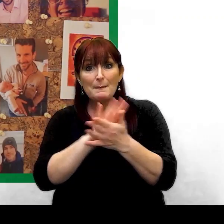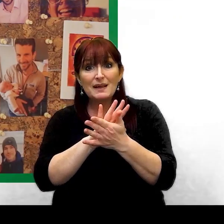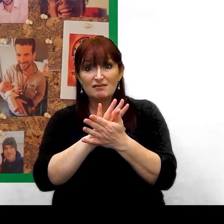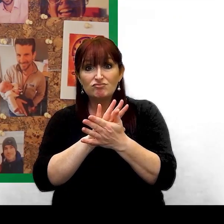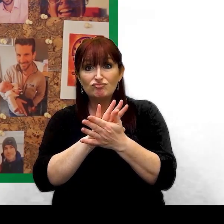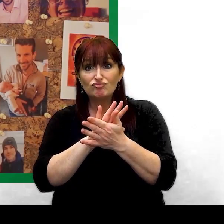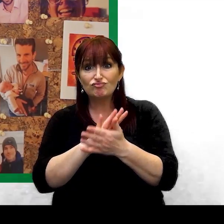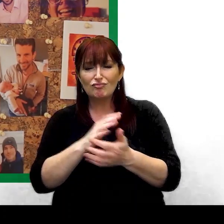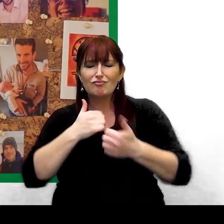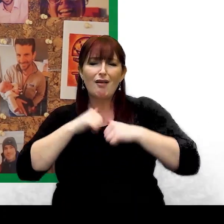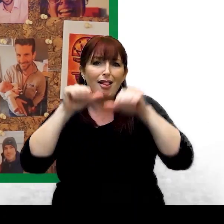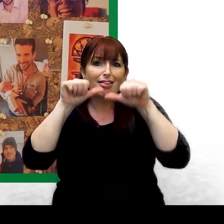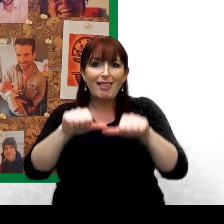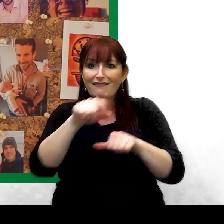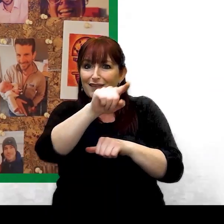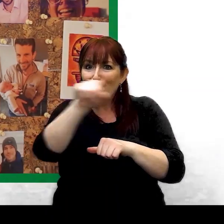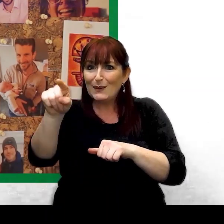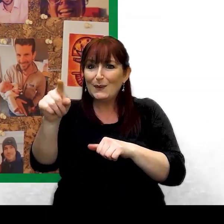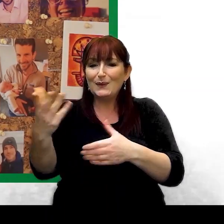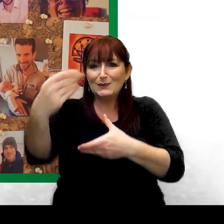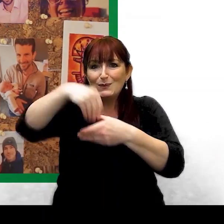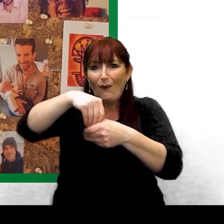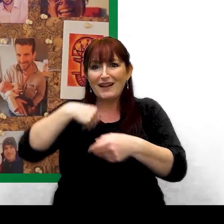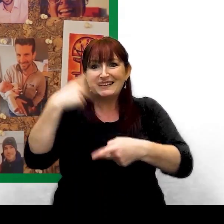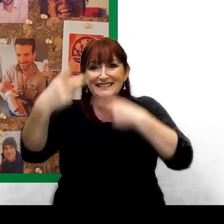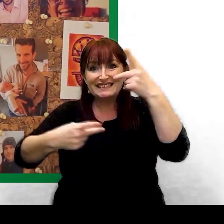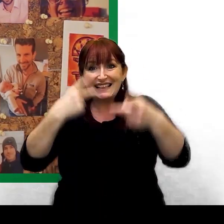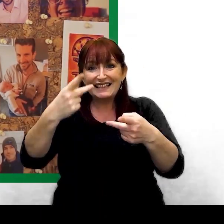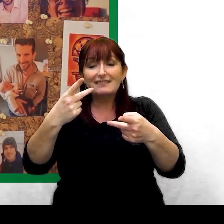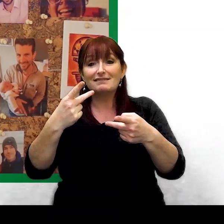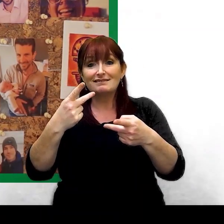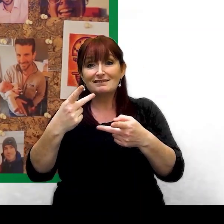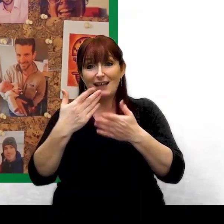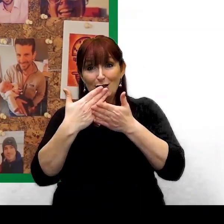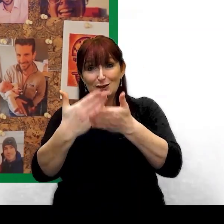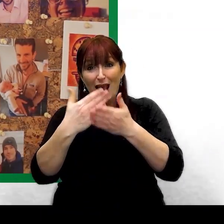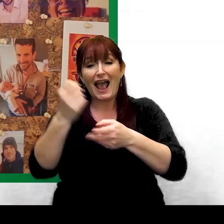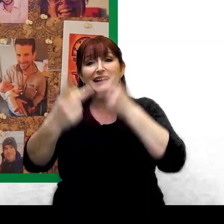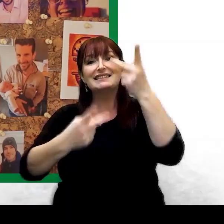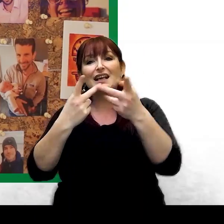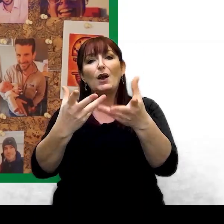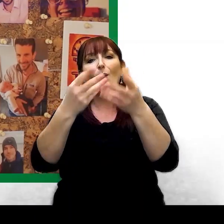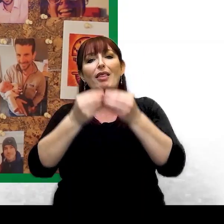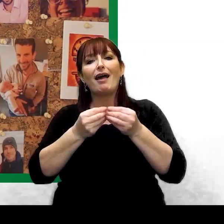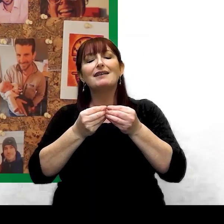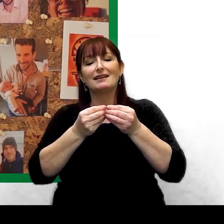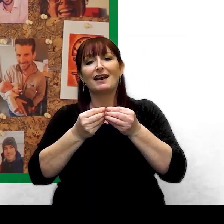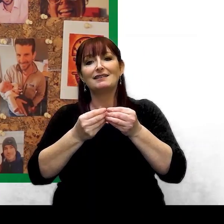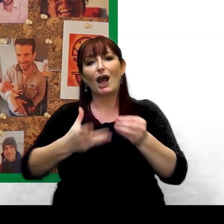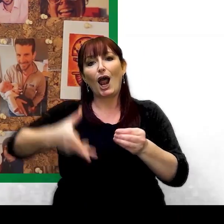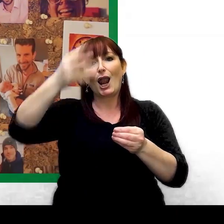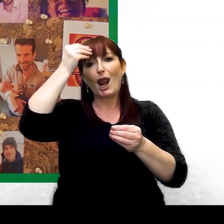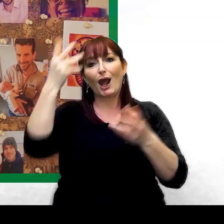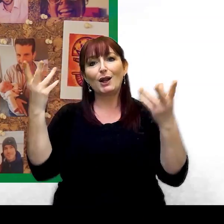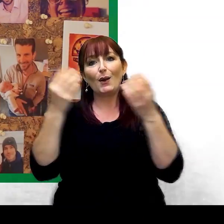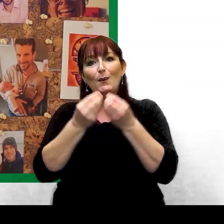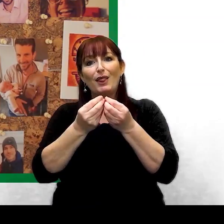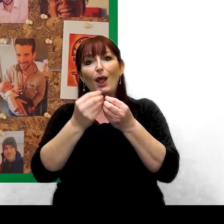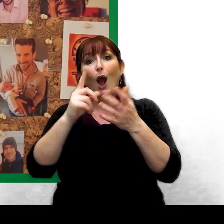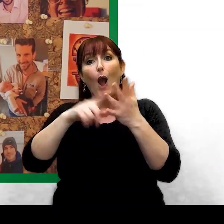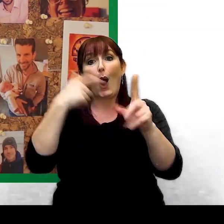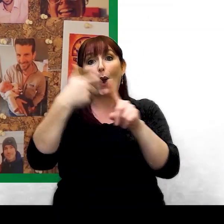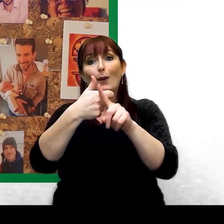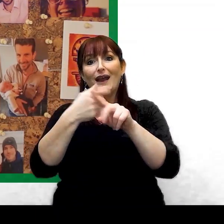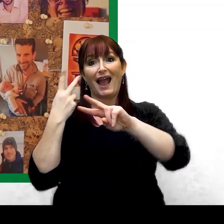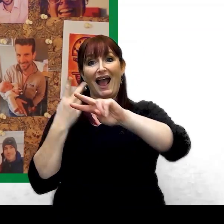see you singing along with us. Please do share those with us at the Learn with Oak hashtag. Remember,